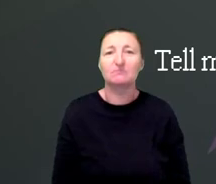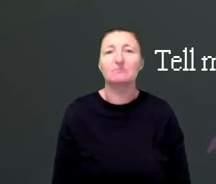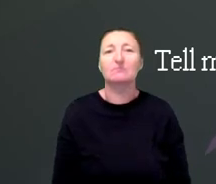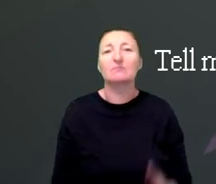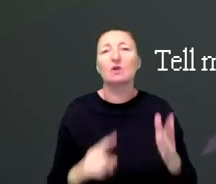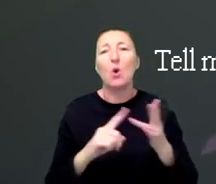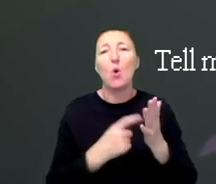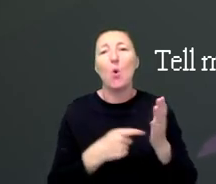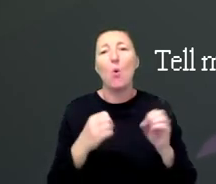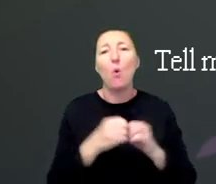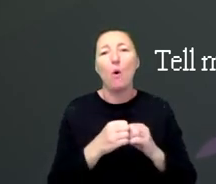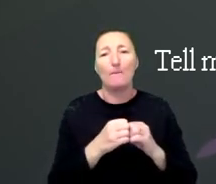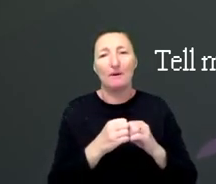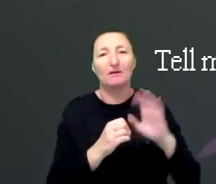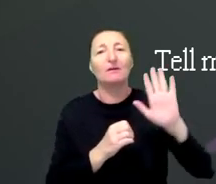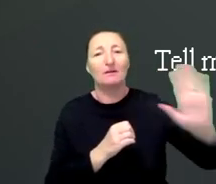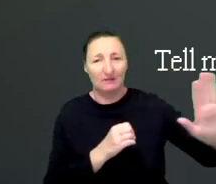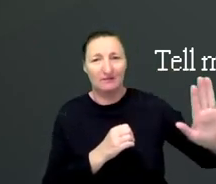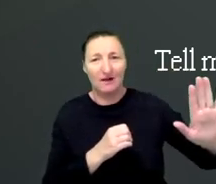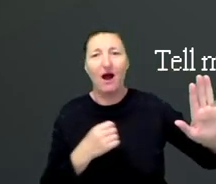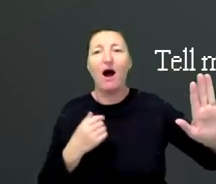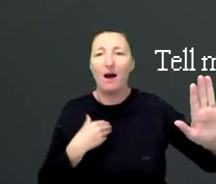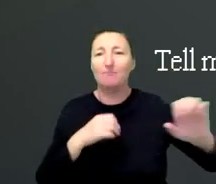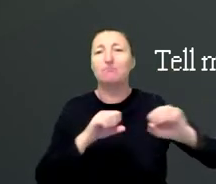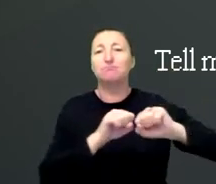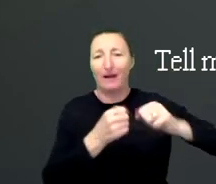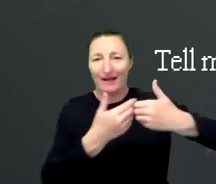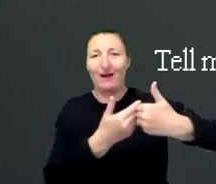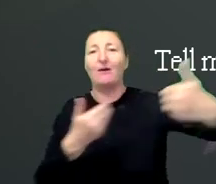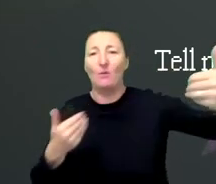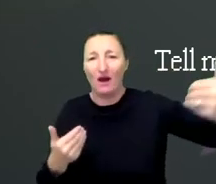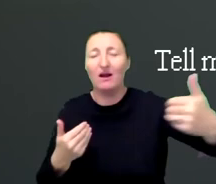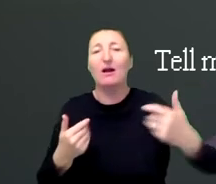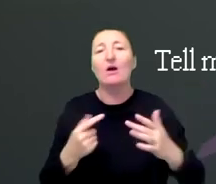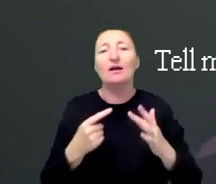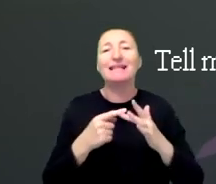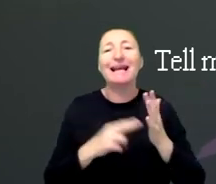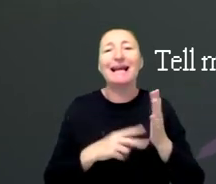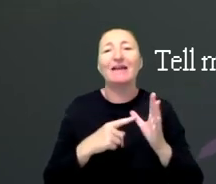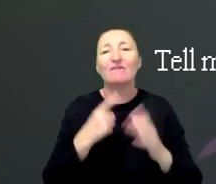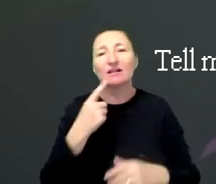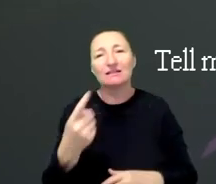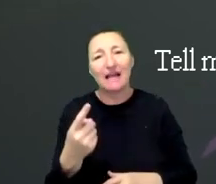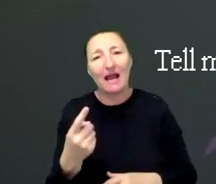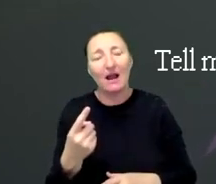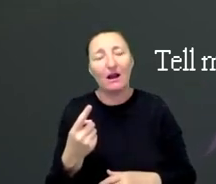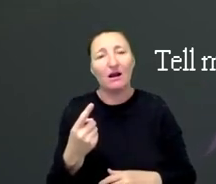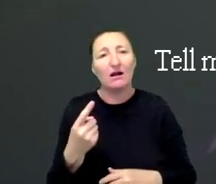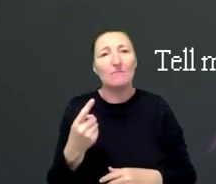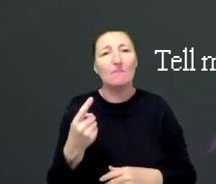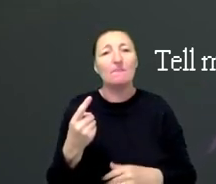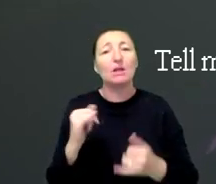the orb. The orb is still talking. What I heard from the people at the Serpentine was